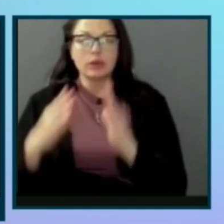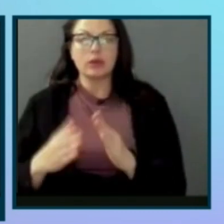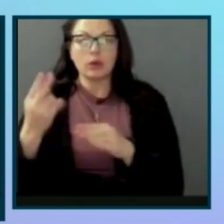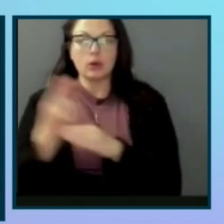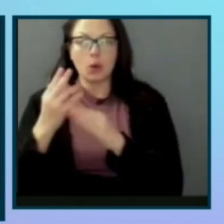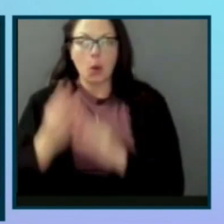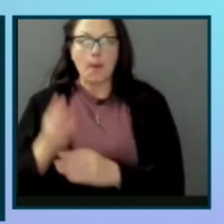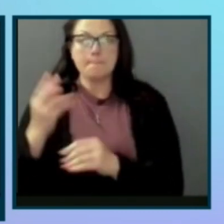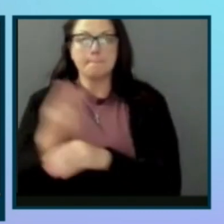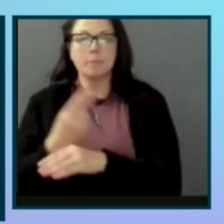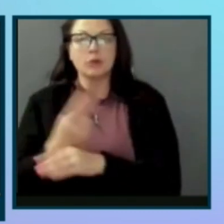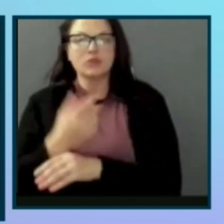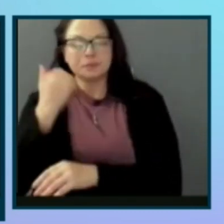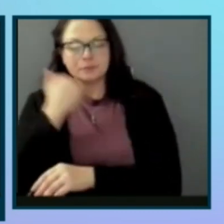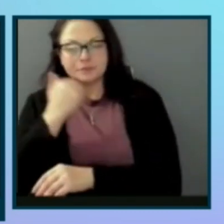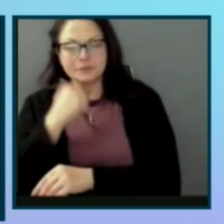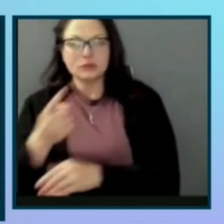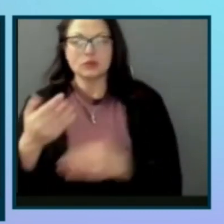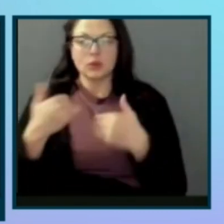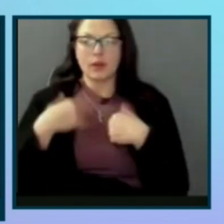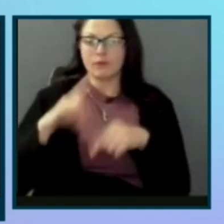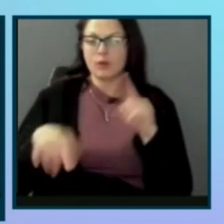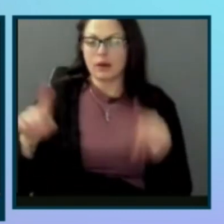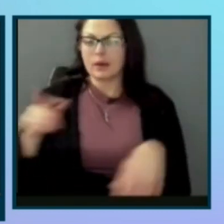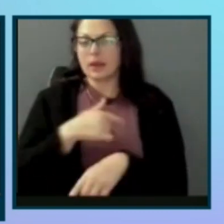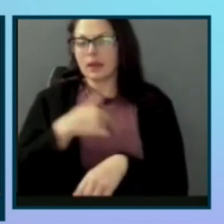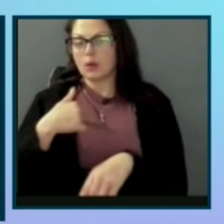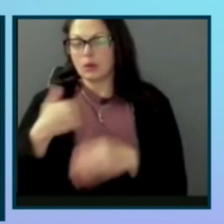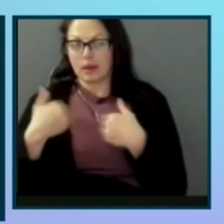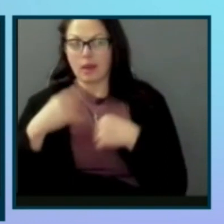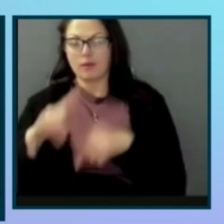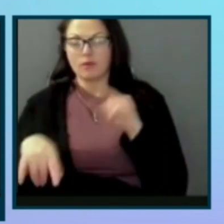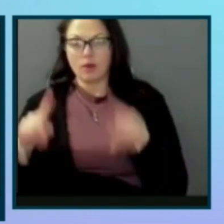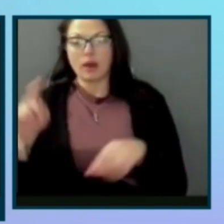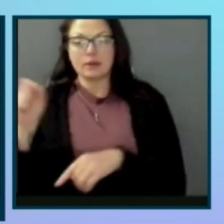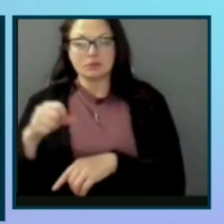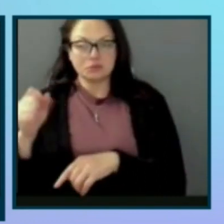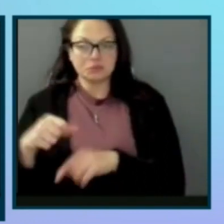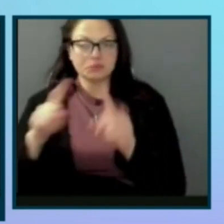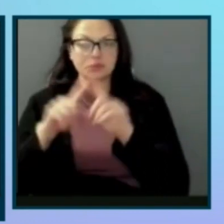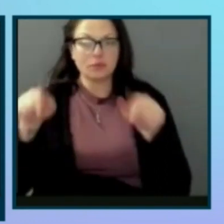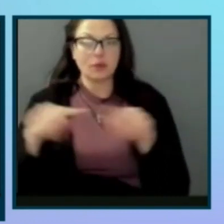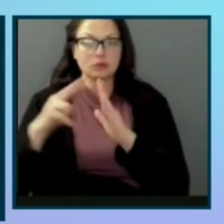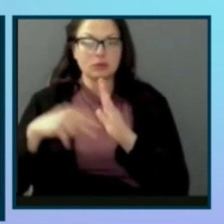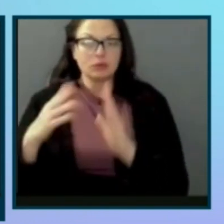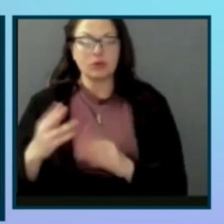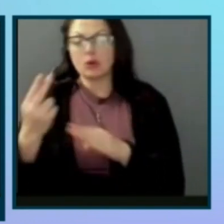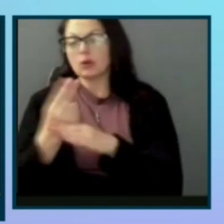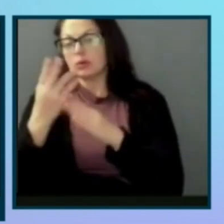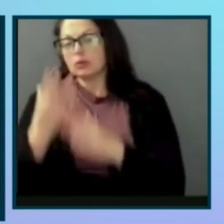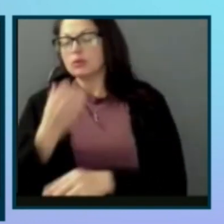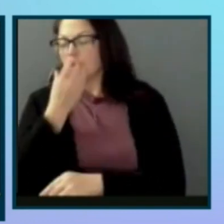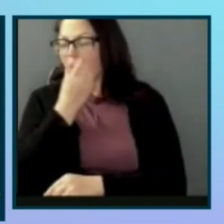basis, just so you're getting a variety. We did end up with a variety of screen reader users in our study, and we